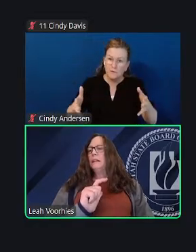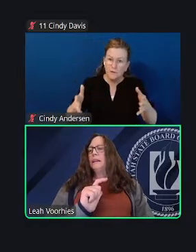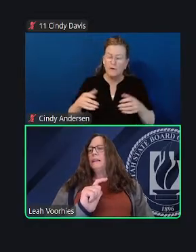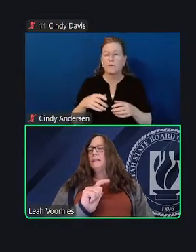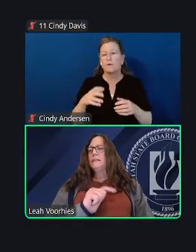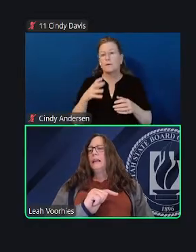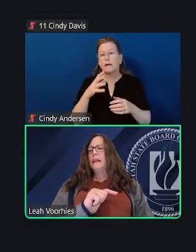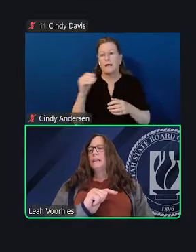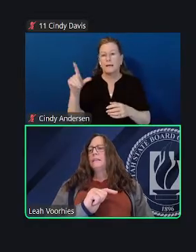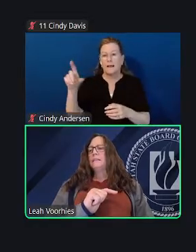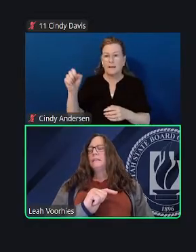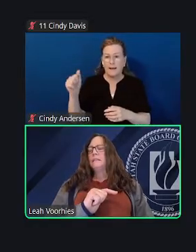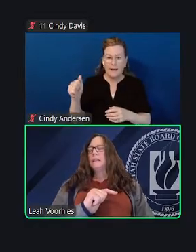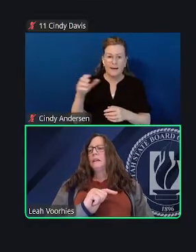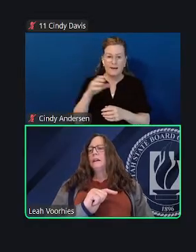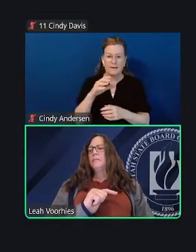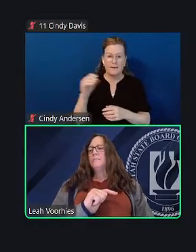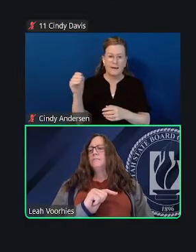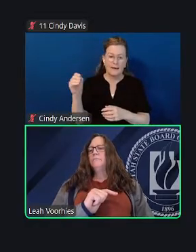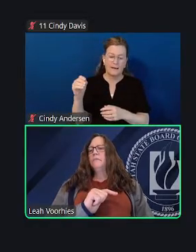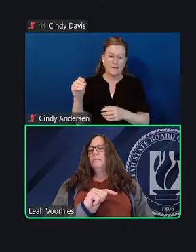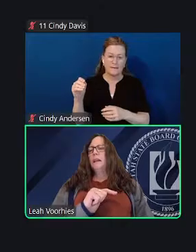in LEAs and